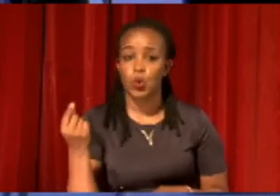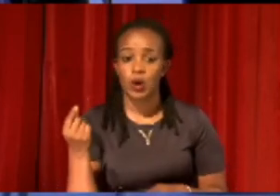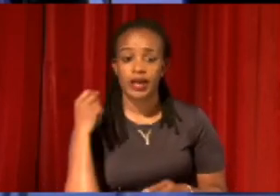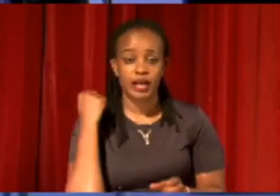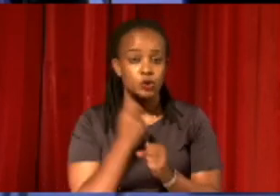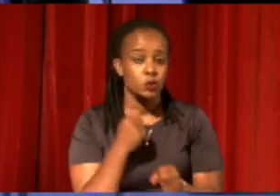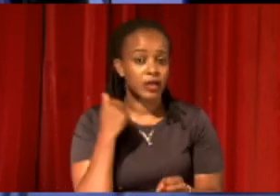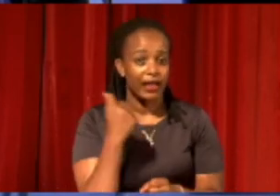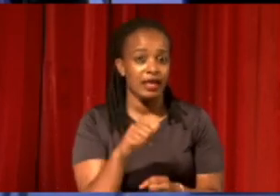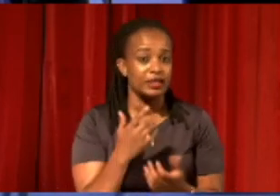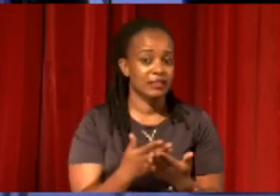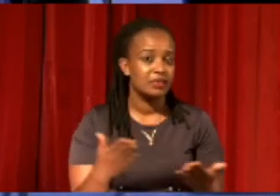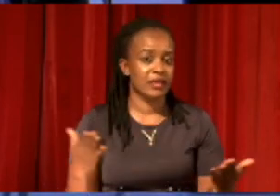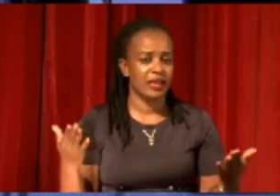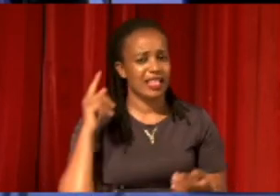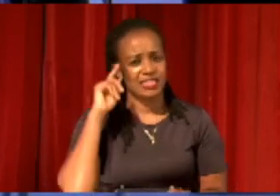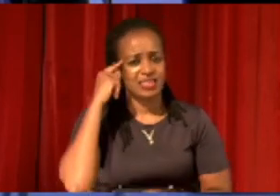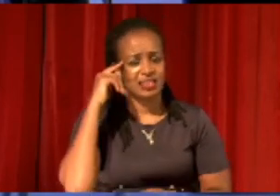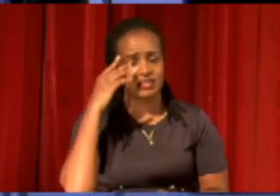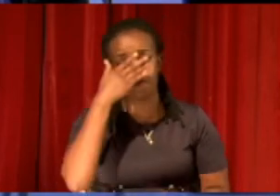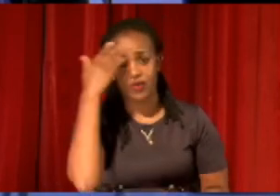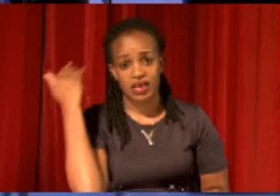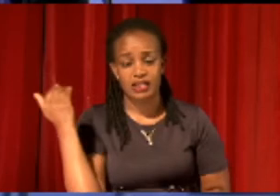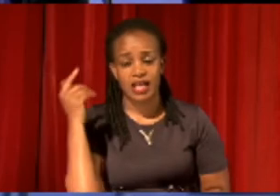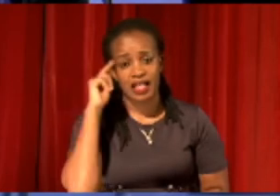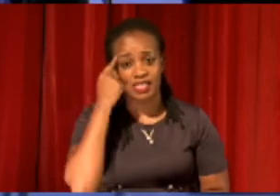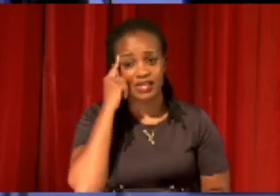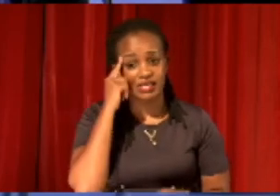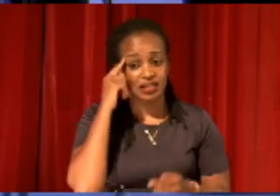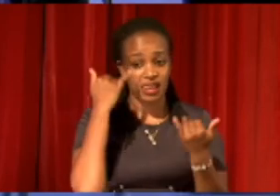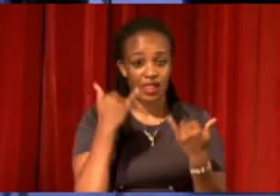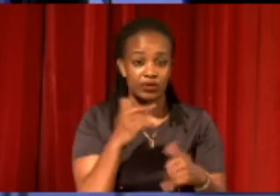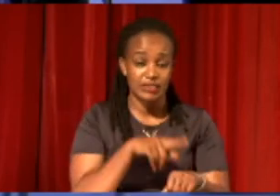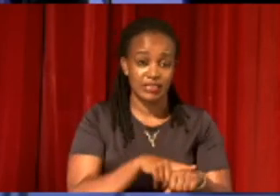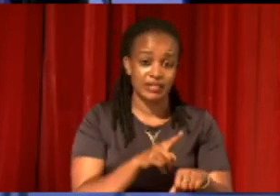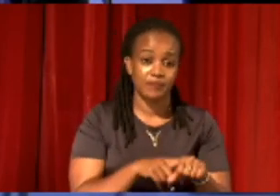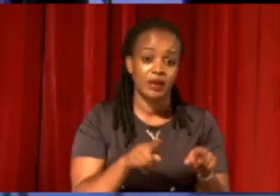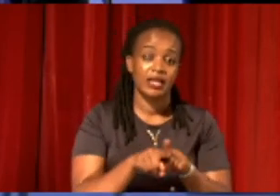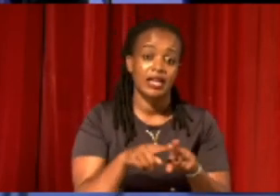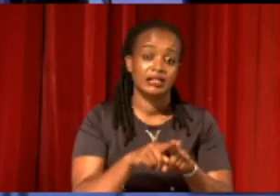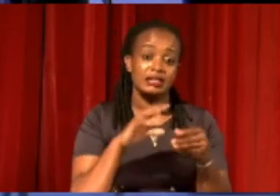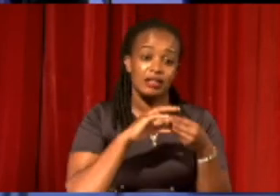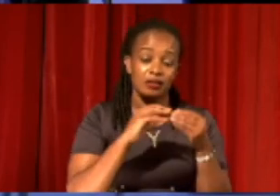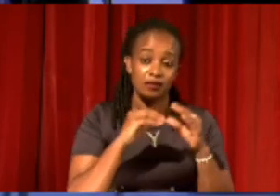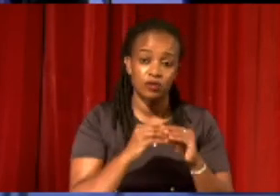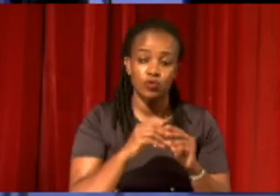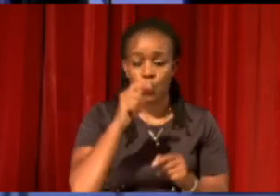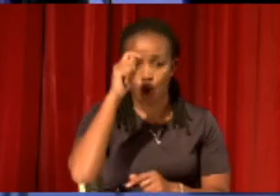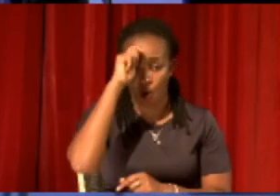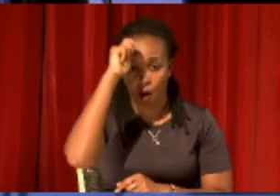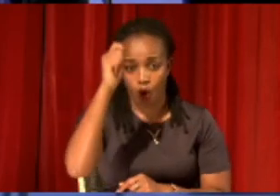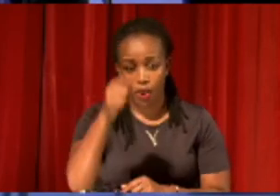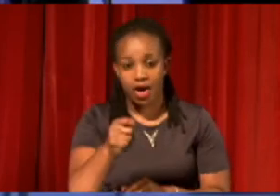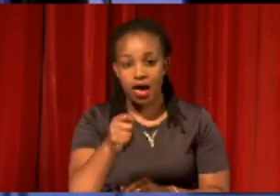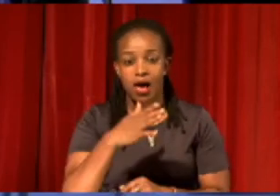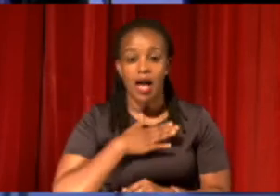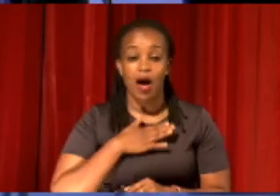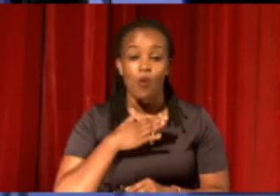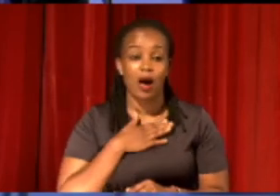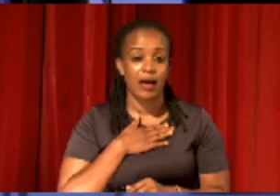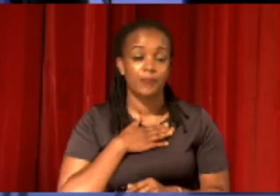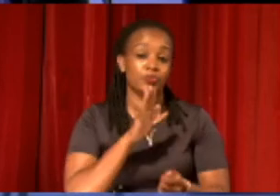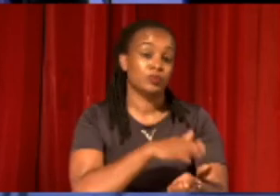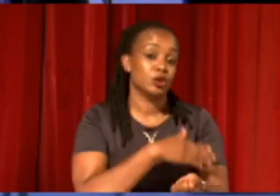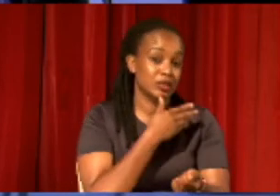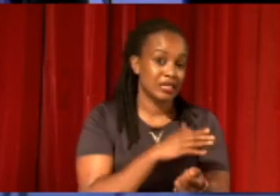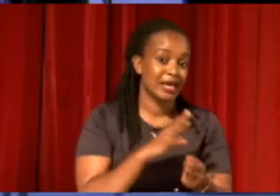everything, I think it has gone. I think it's time that we're able to, especially as creatives, to honor our art and to honor our creativity